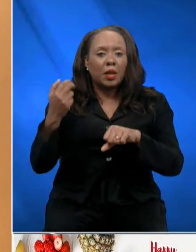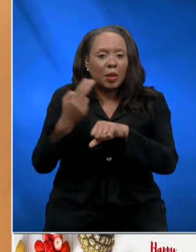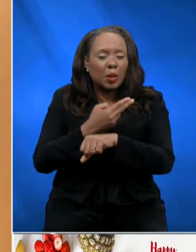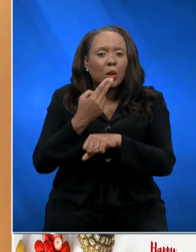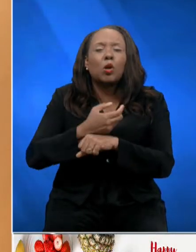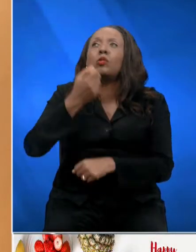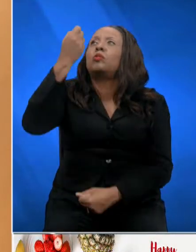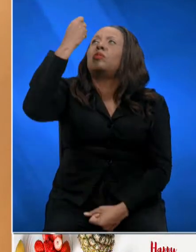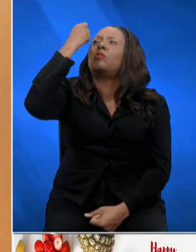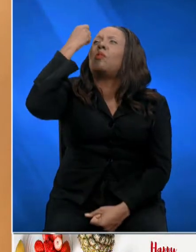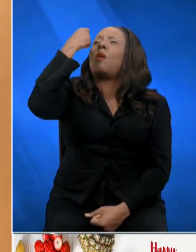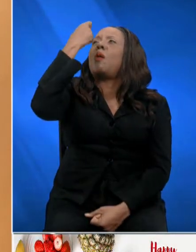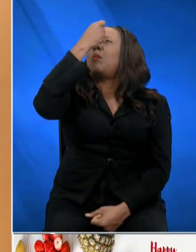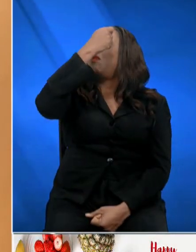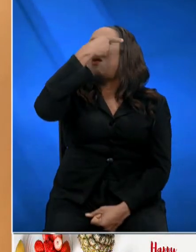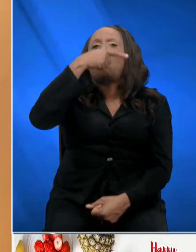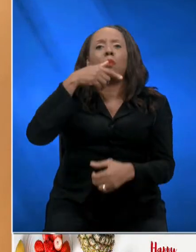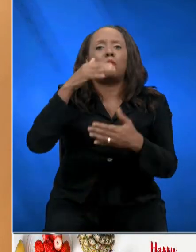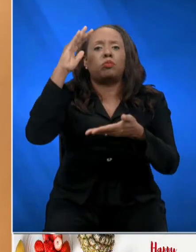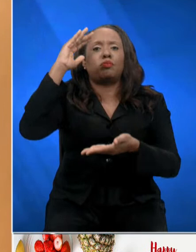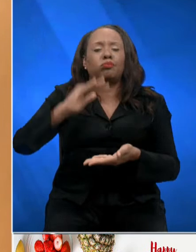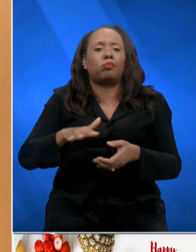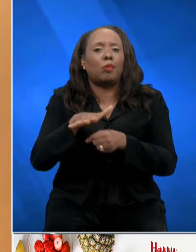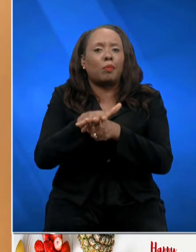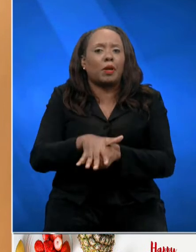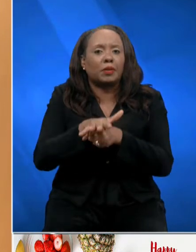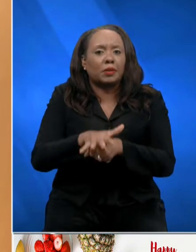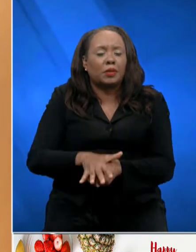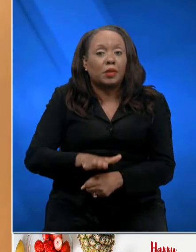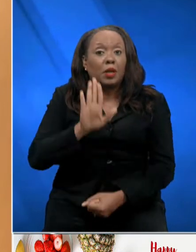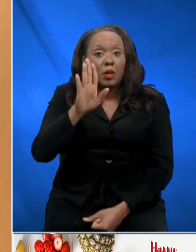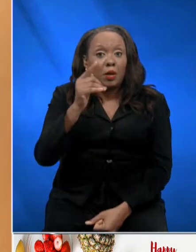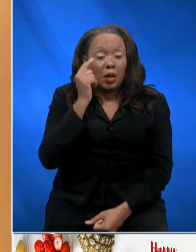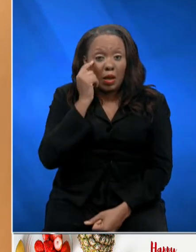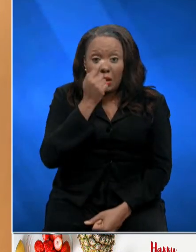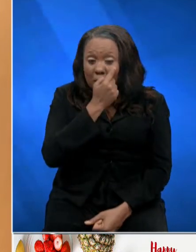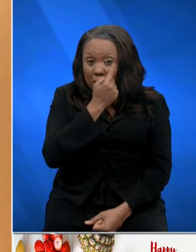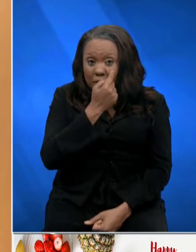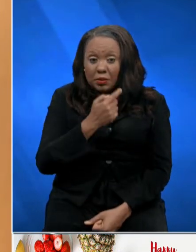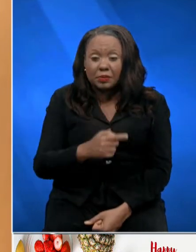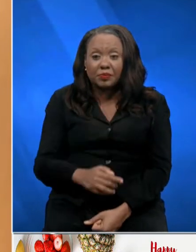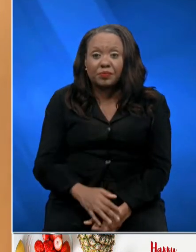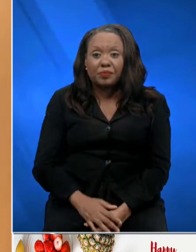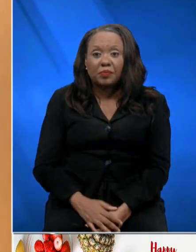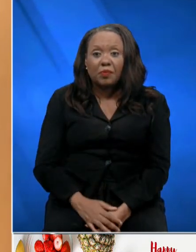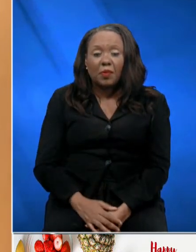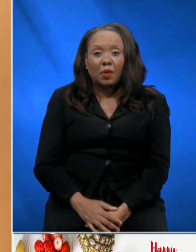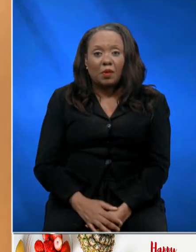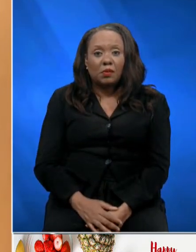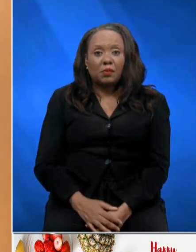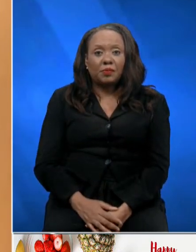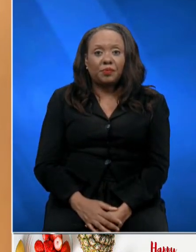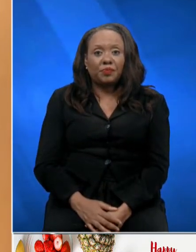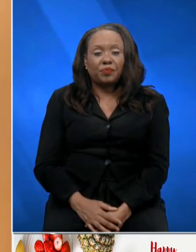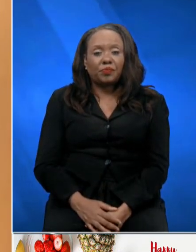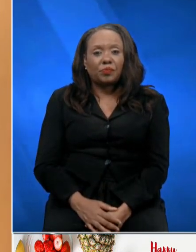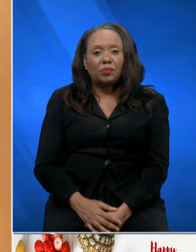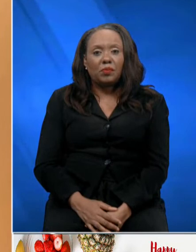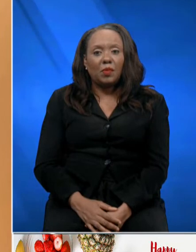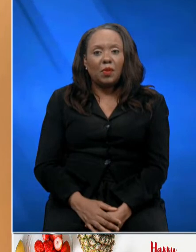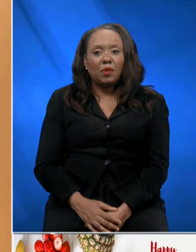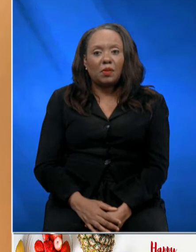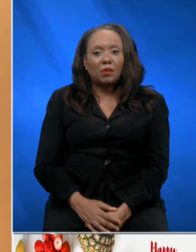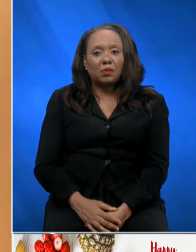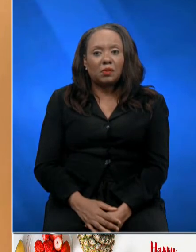to reduce the pressure and control it. But unfortunately, once the nerve has been damaged due to high